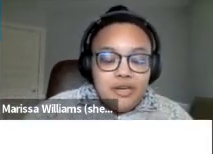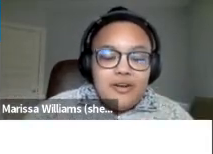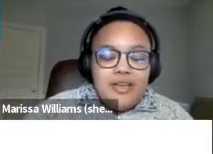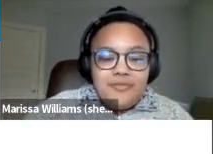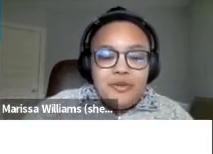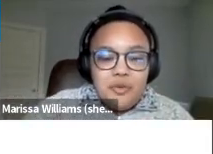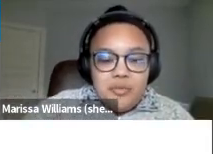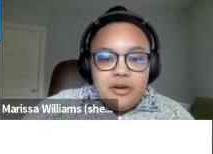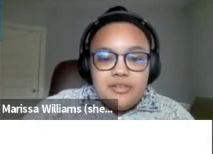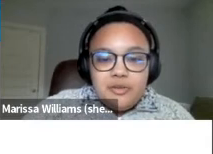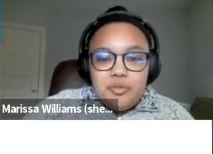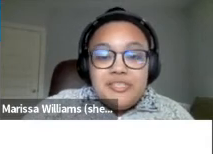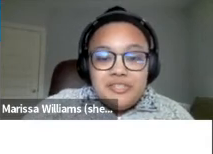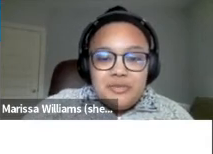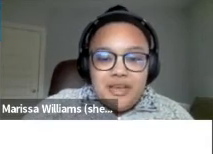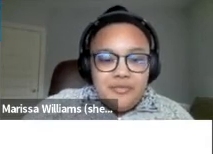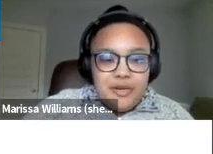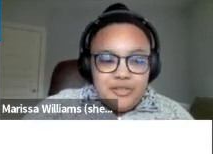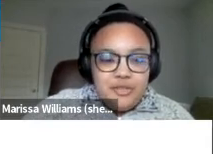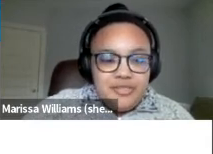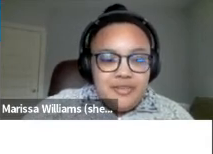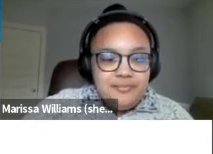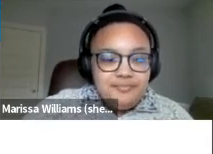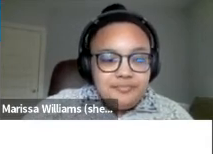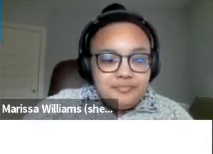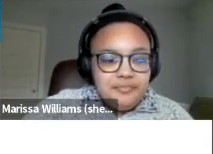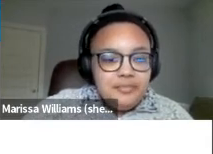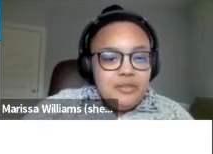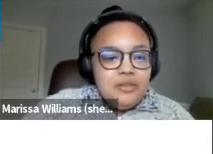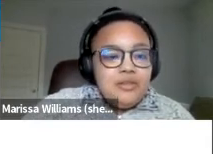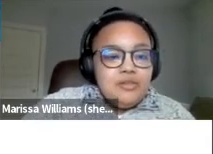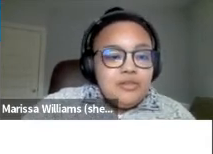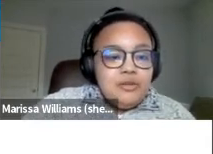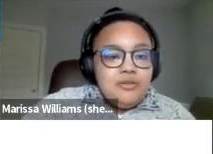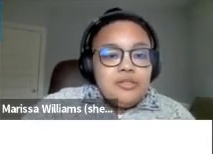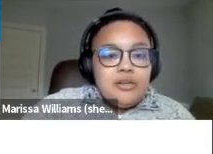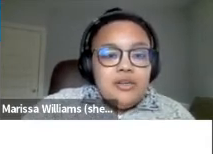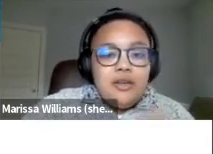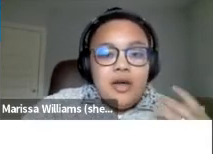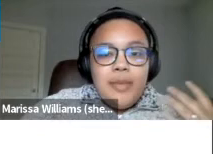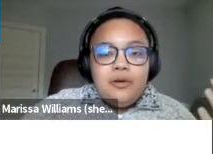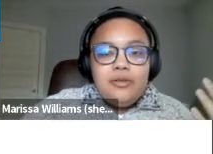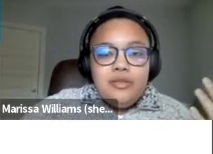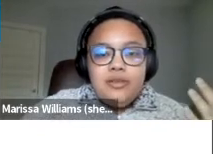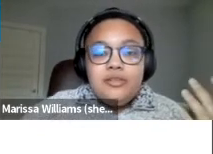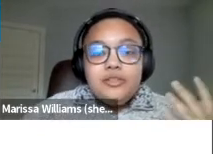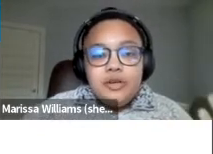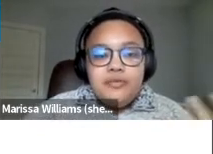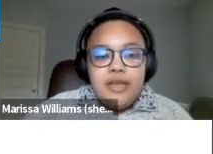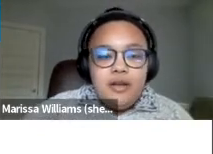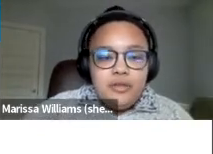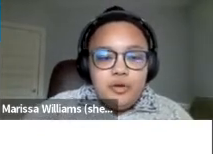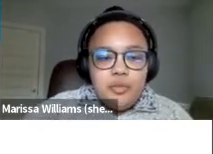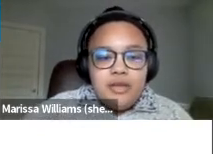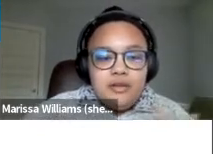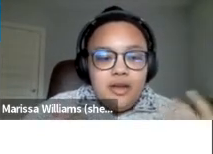shared after the webinar. So please do that if you're interested. So talking about the